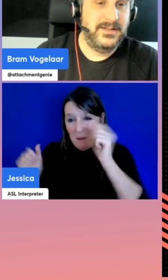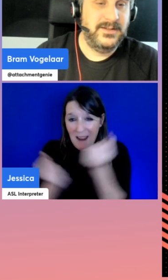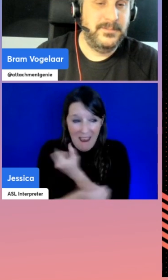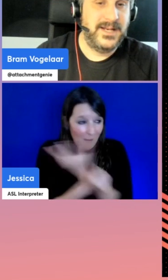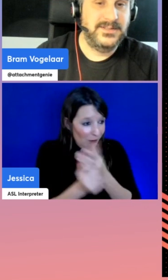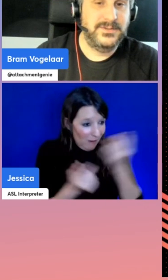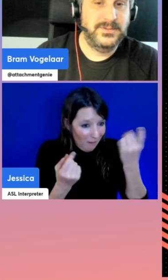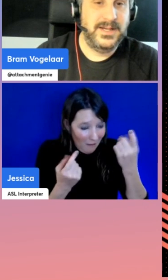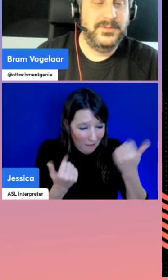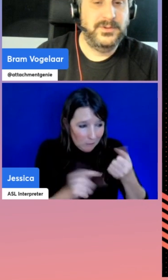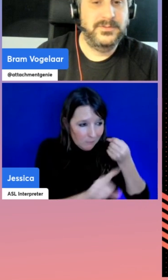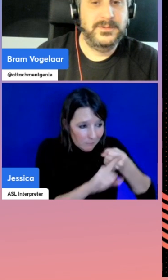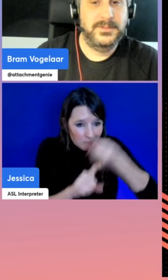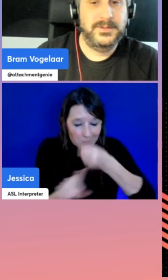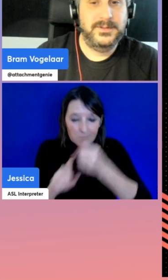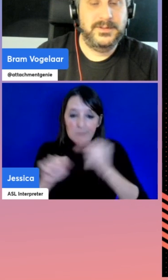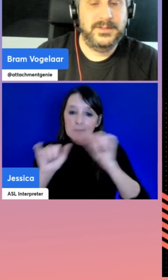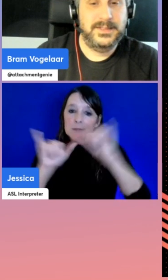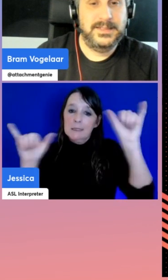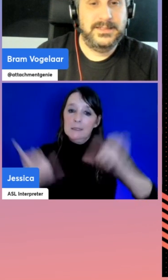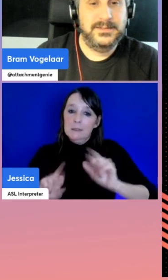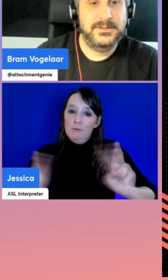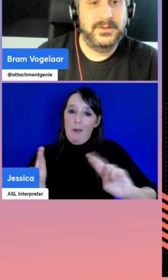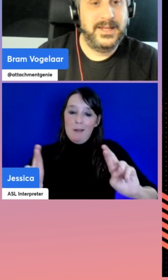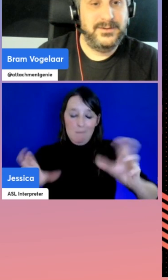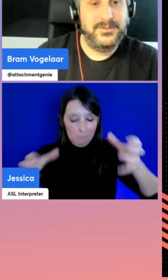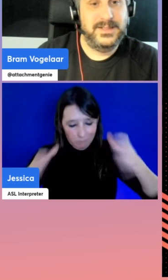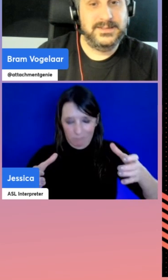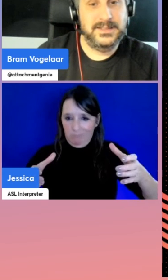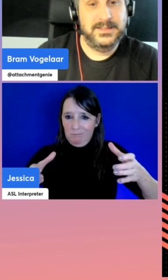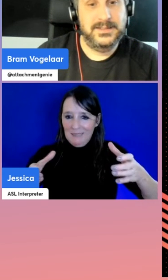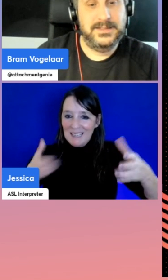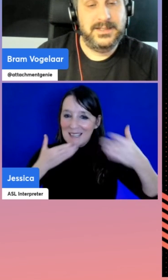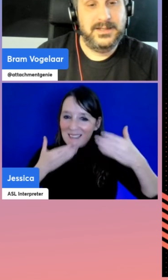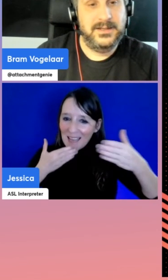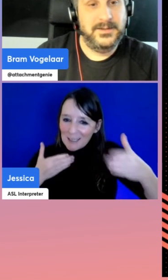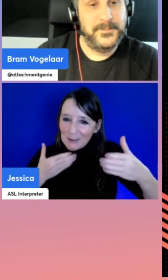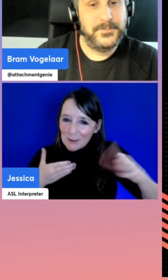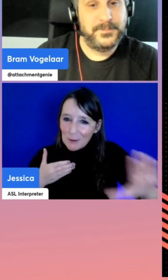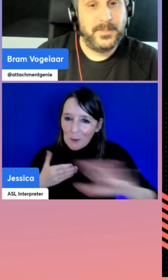was managed to absorb. So thank you for listening.